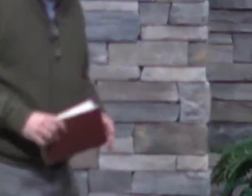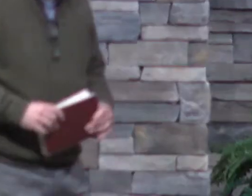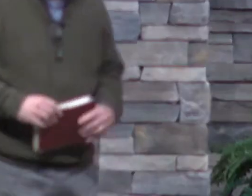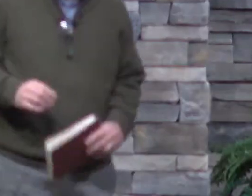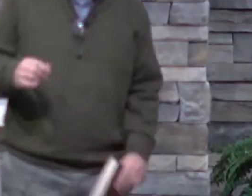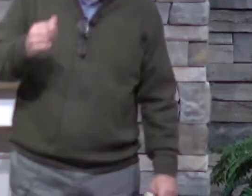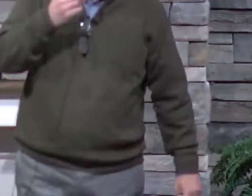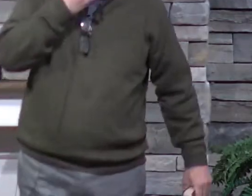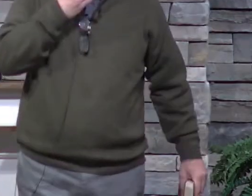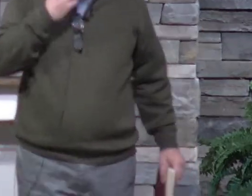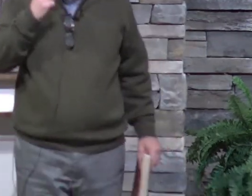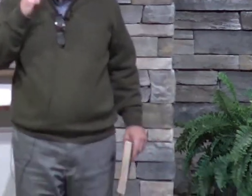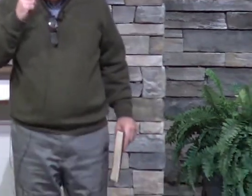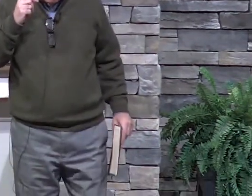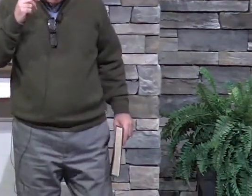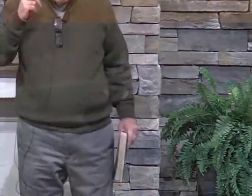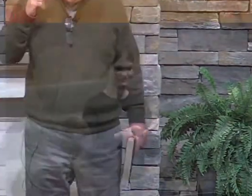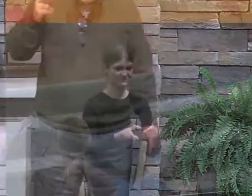Passages,